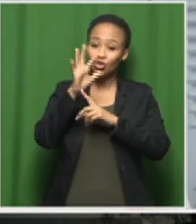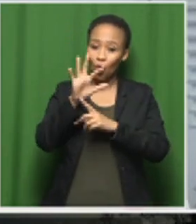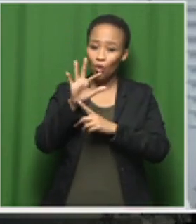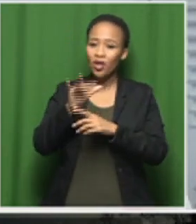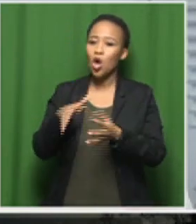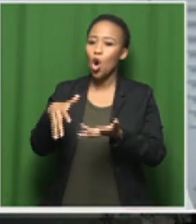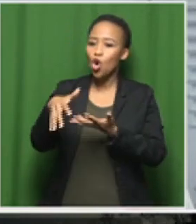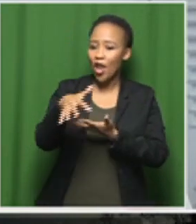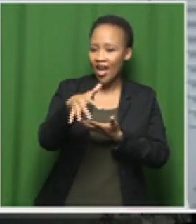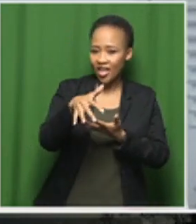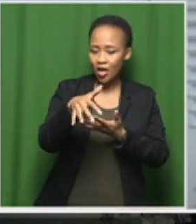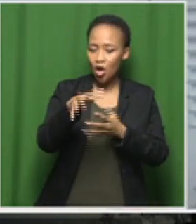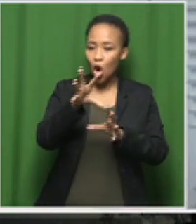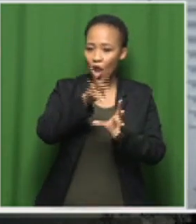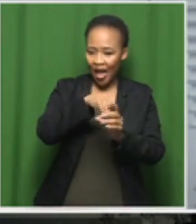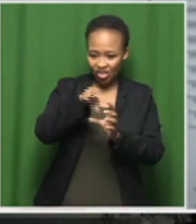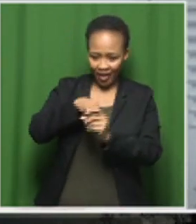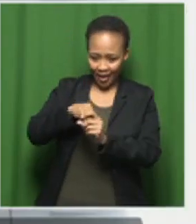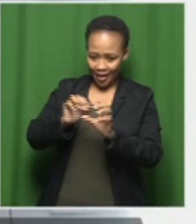icons? Yeah.